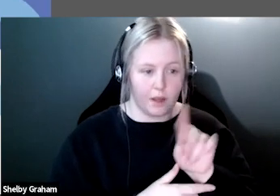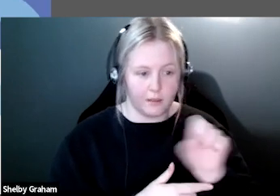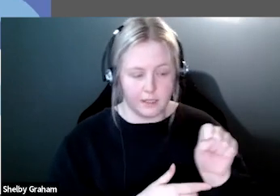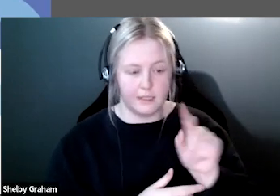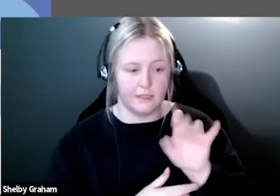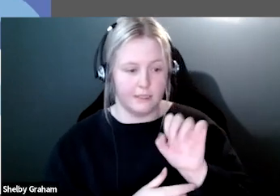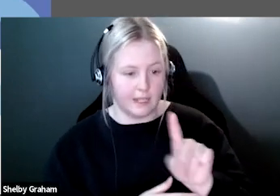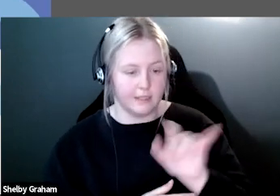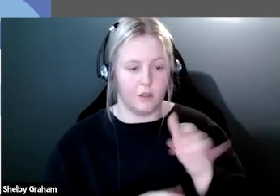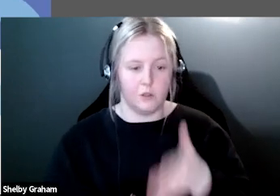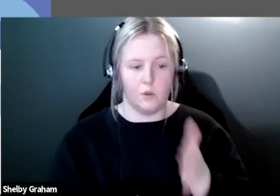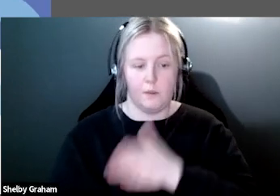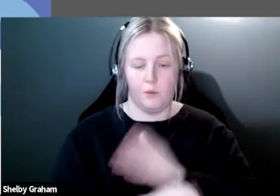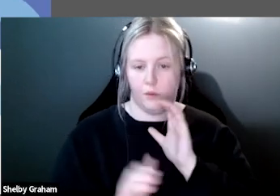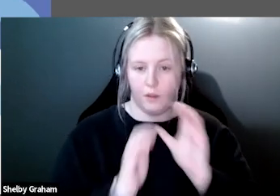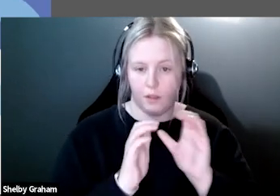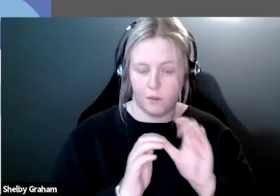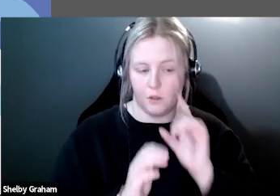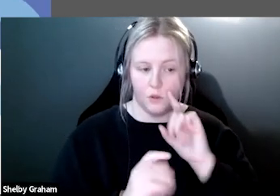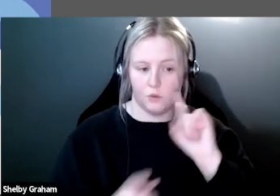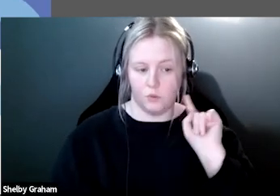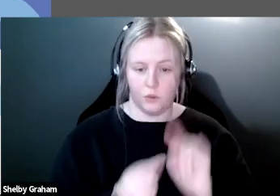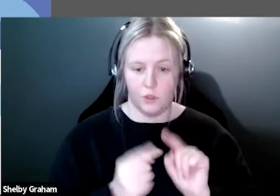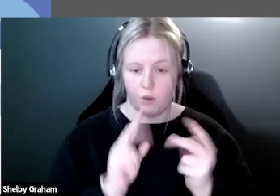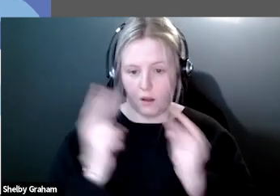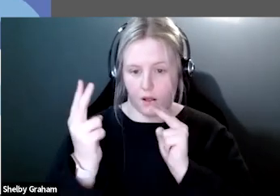well as improve communication to reduce ambiguity.